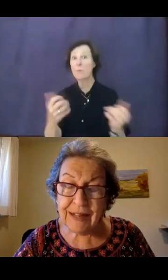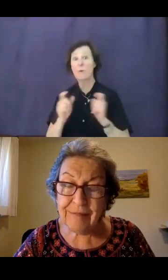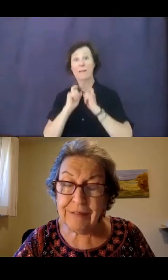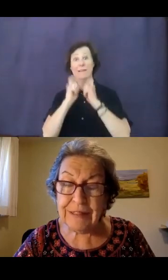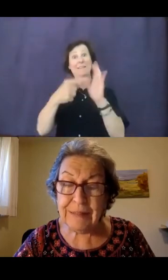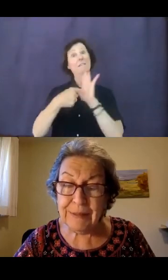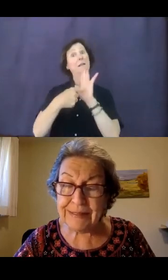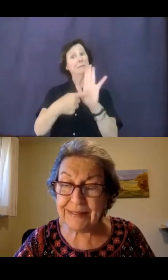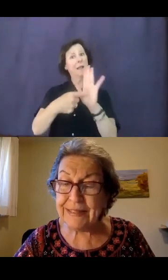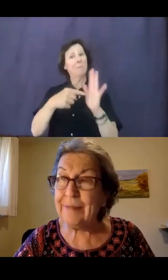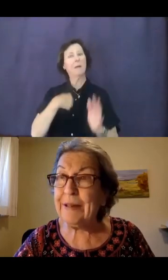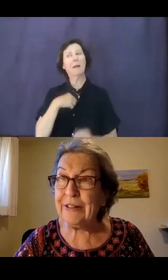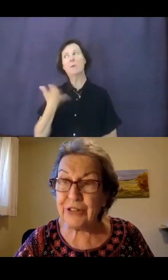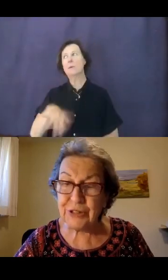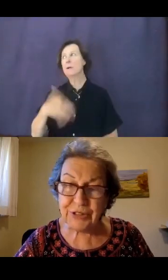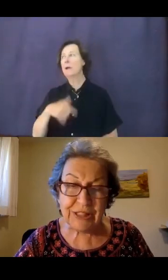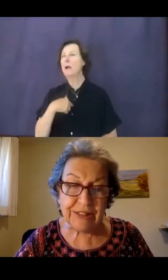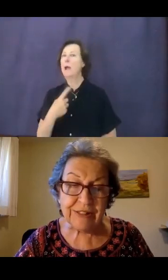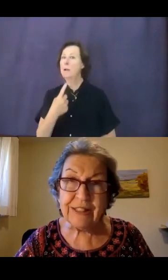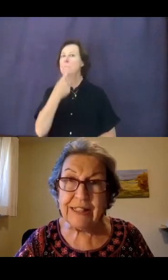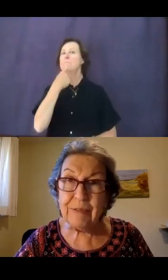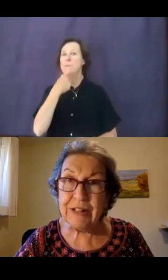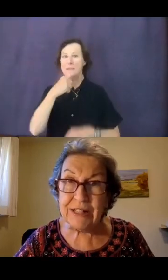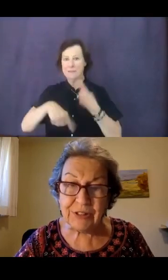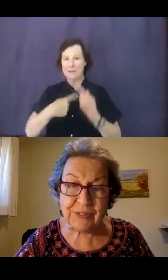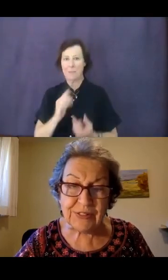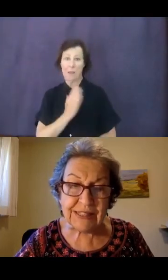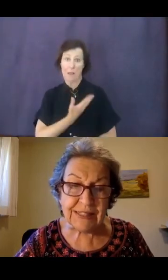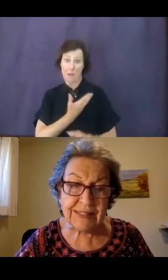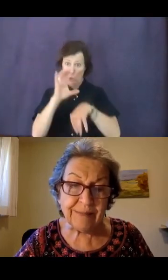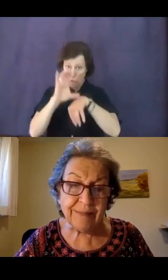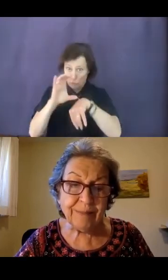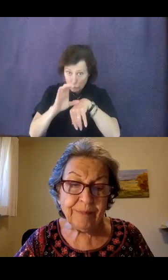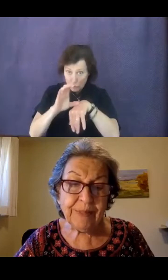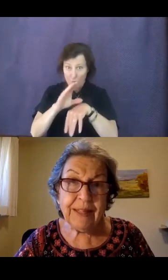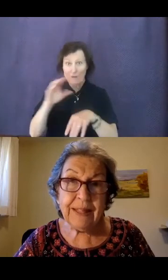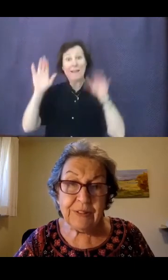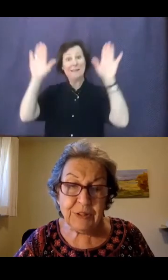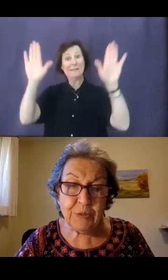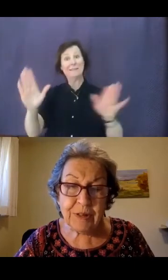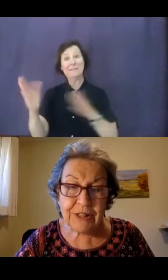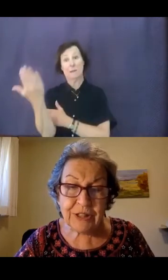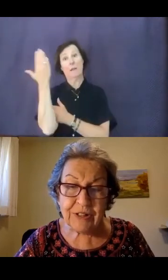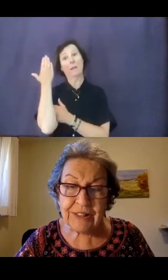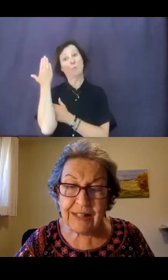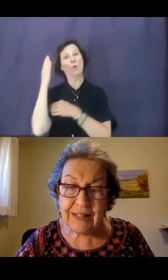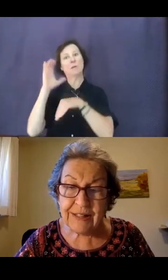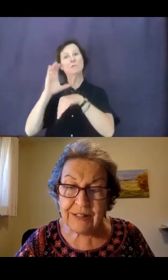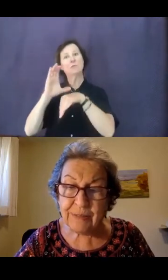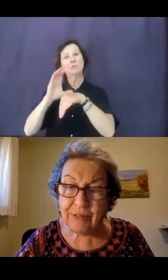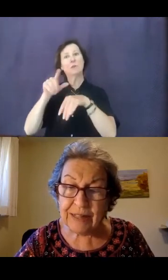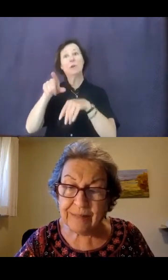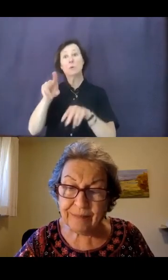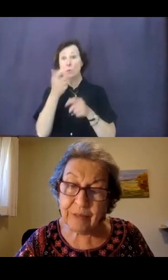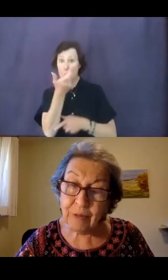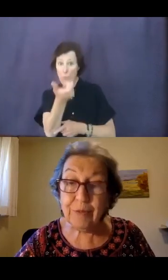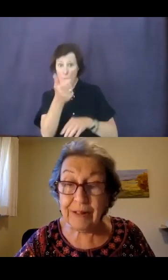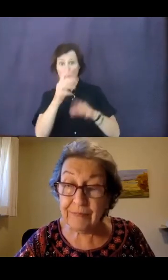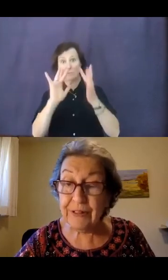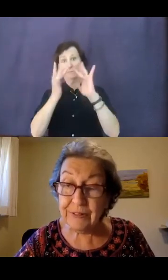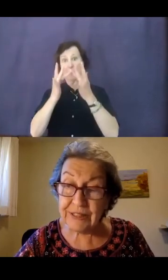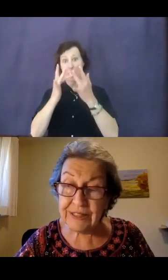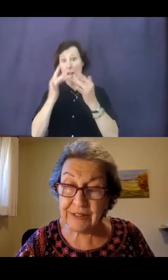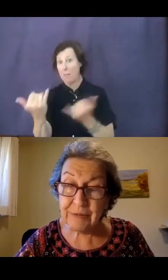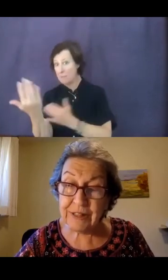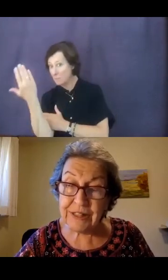something I really miss about our church and our Sunday morning services. As you watch online this morning, or wherever